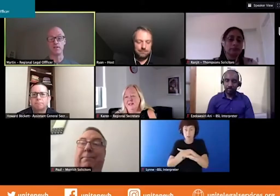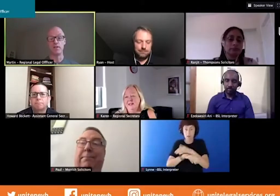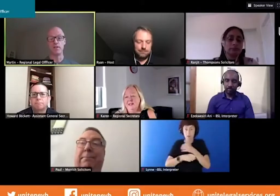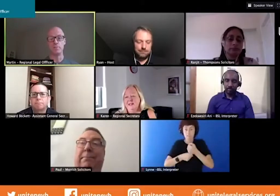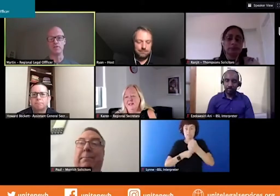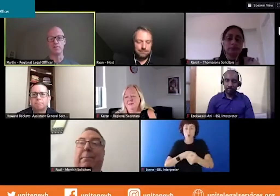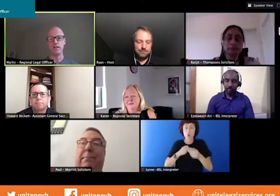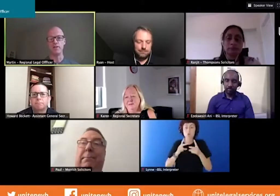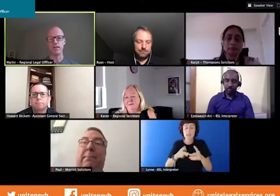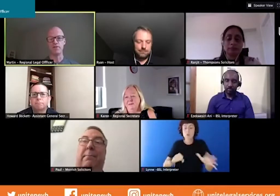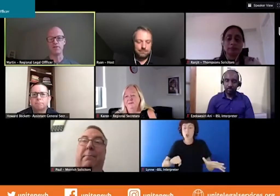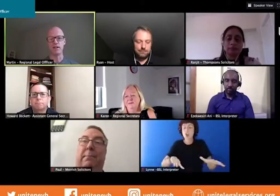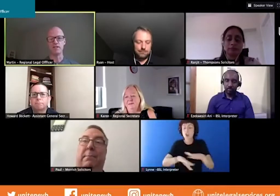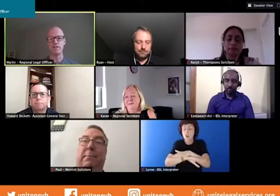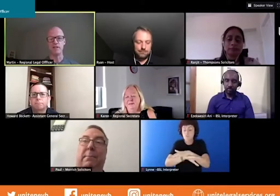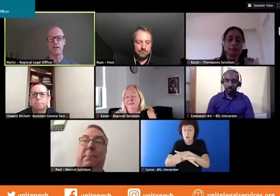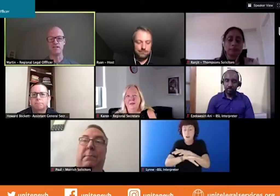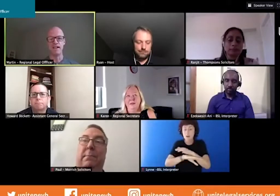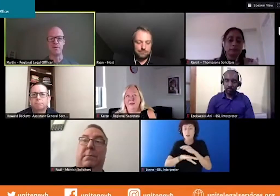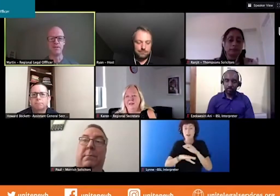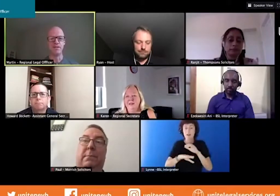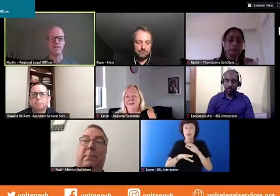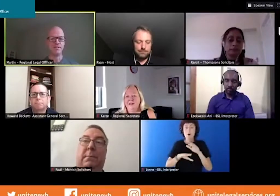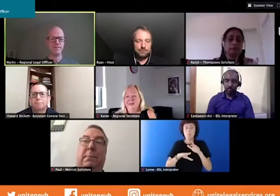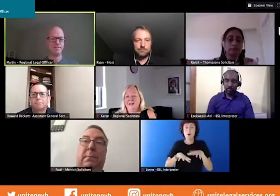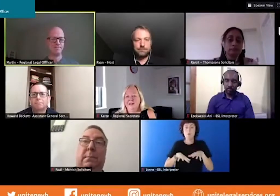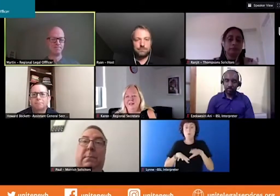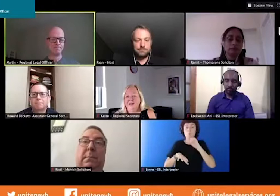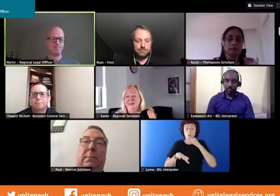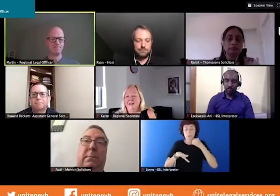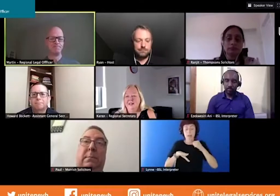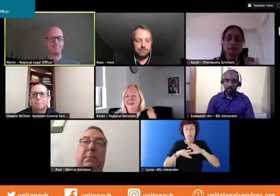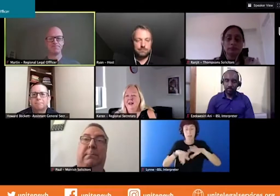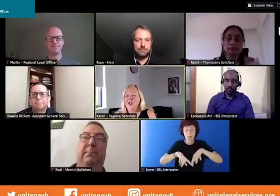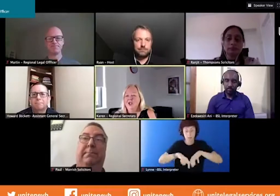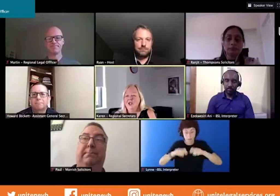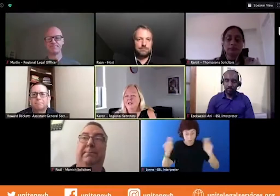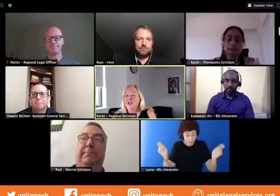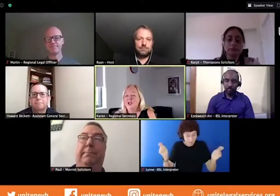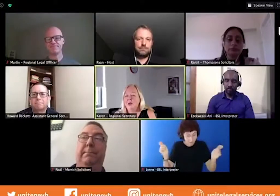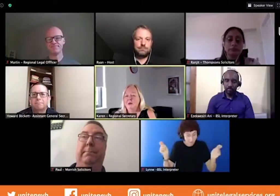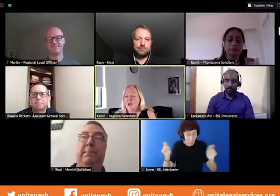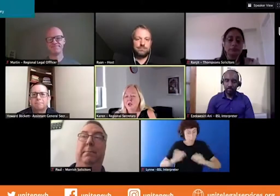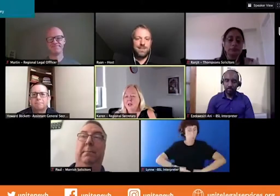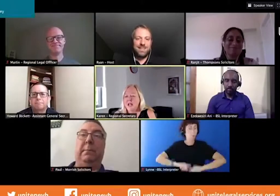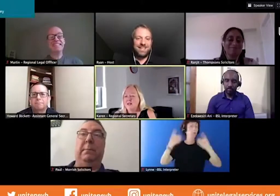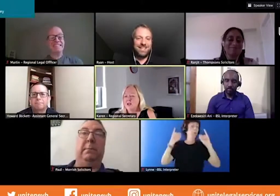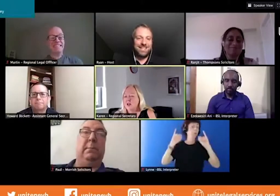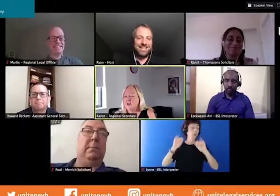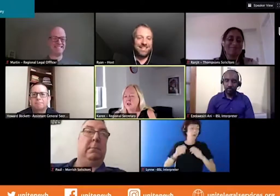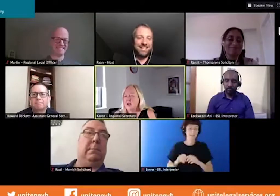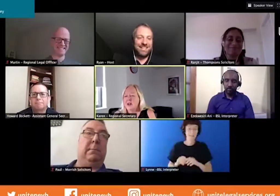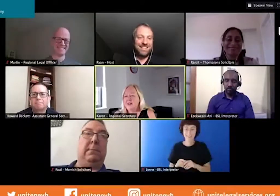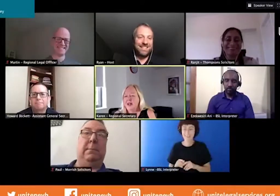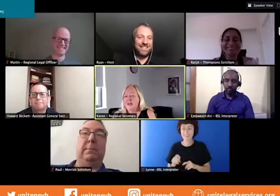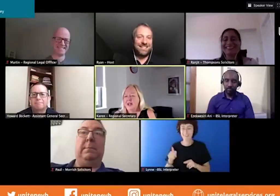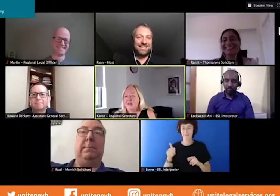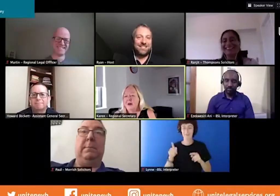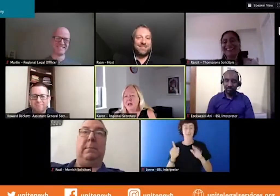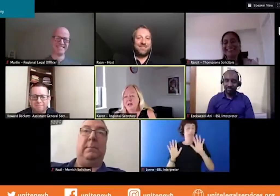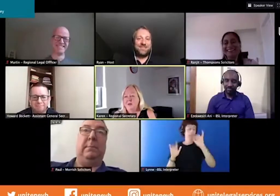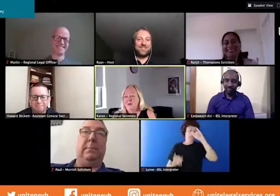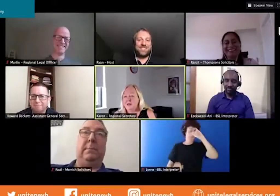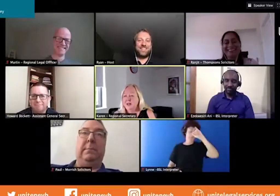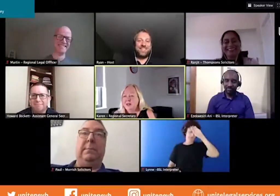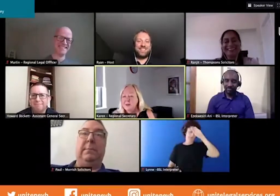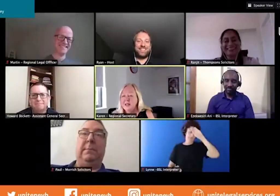edge of the elastoplast now. I've just had a visual image. As an ex-nurse, you would never have that in my house. Let me tell you